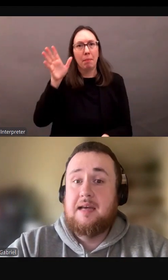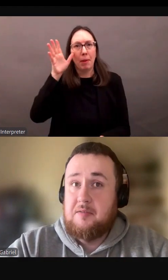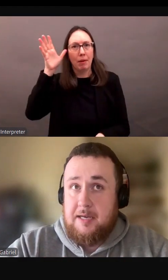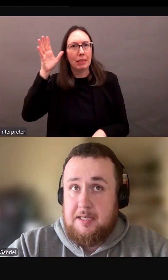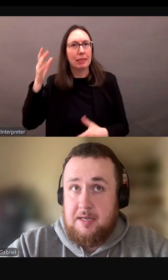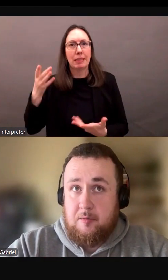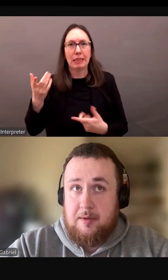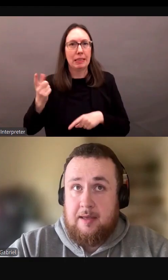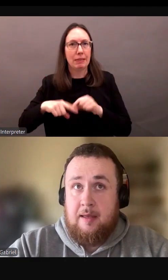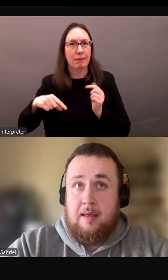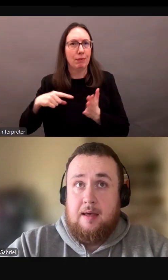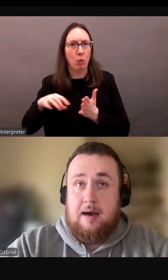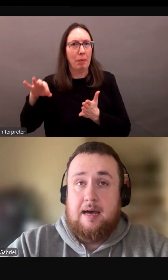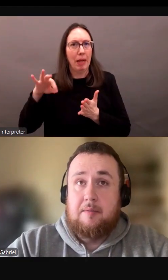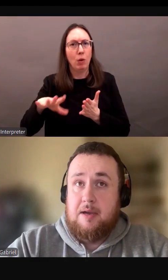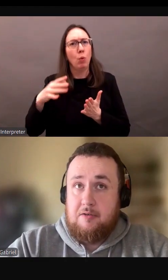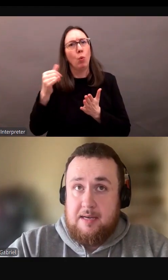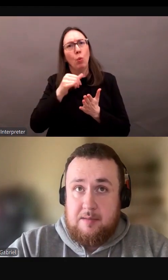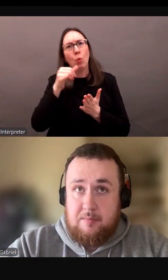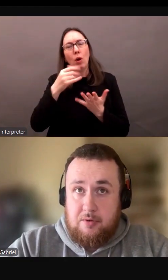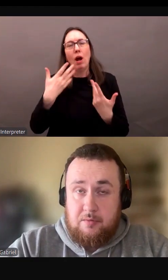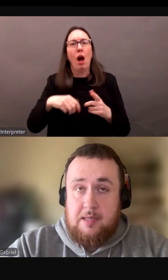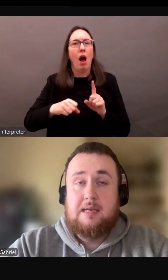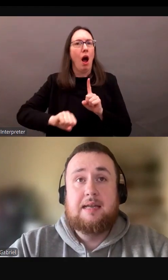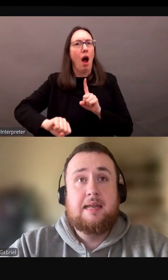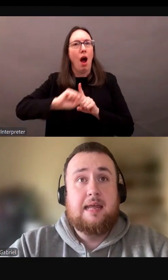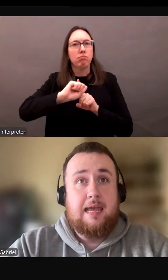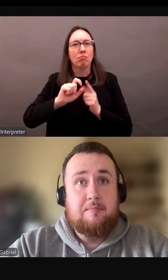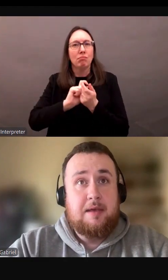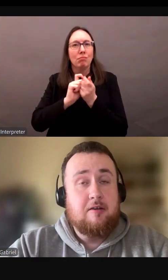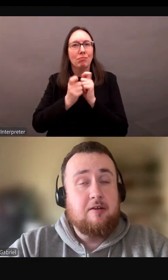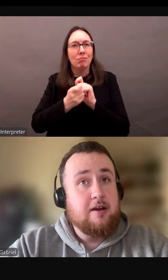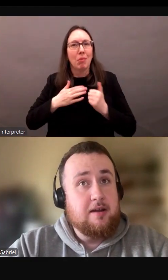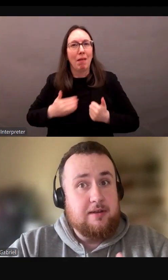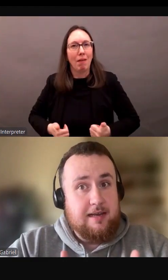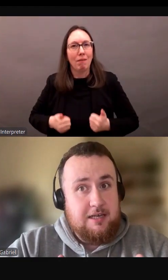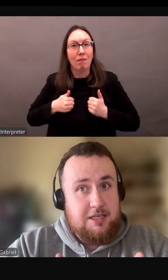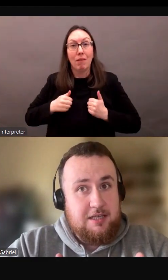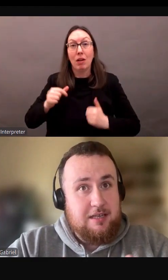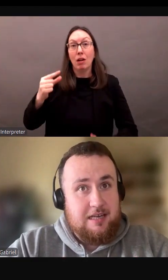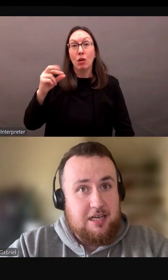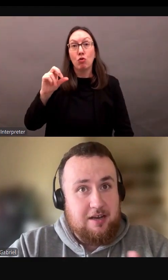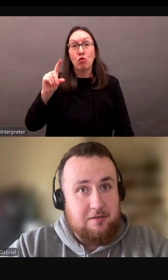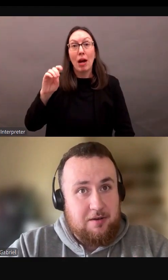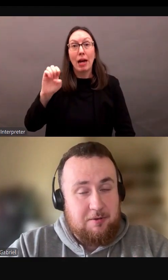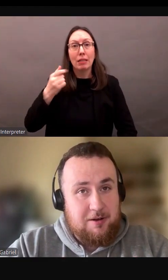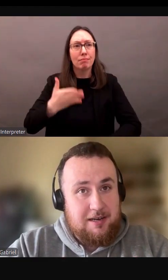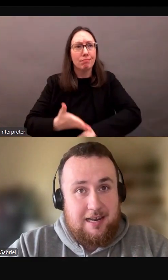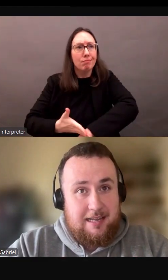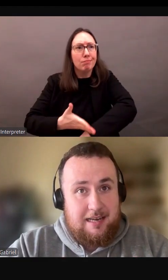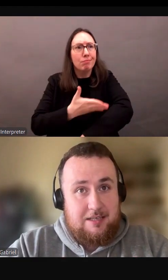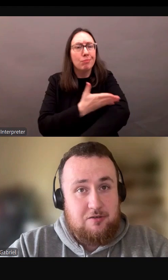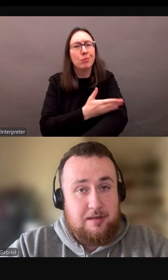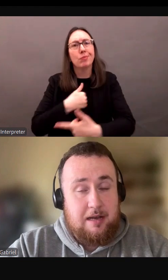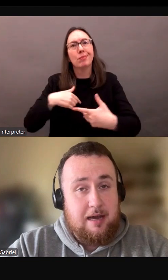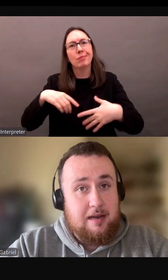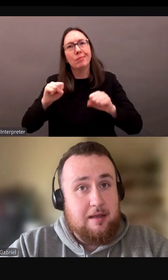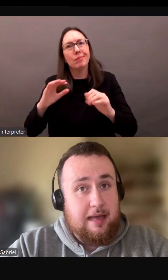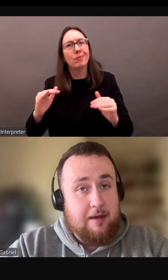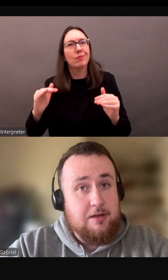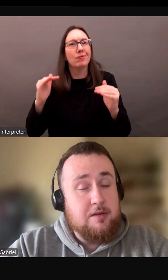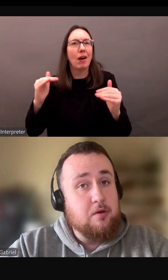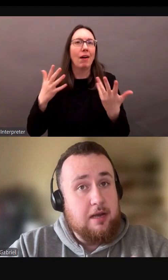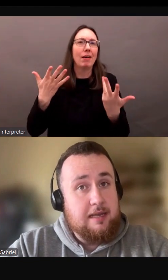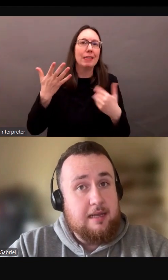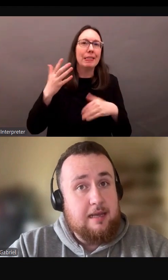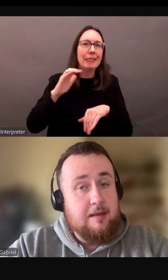was life-changing for me. My grades improved. I did AP or higher level English to the shock of everyone, and I got